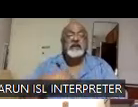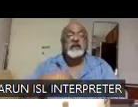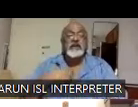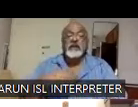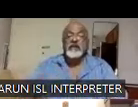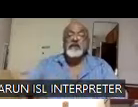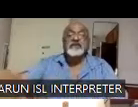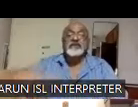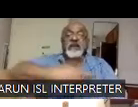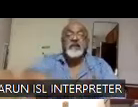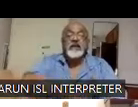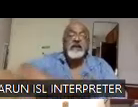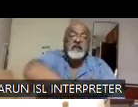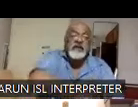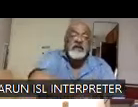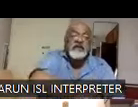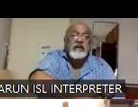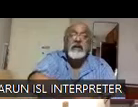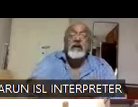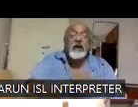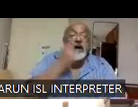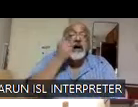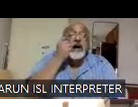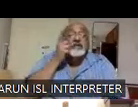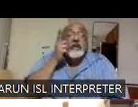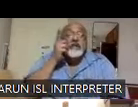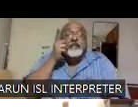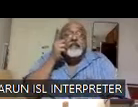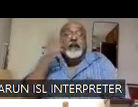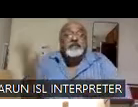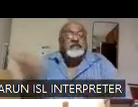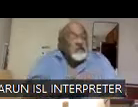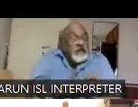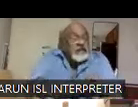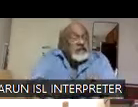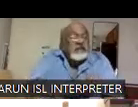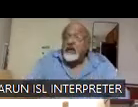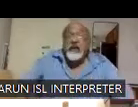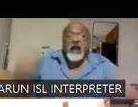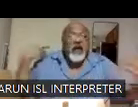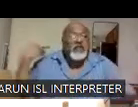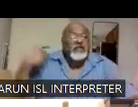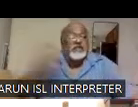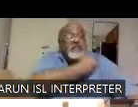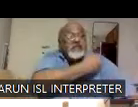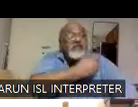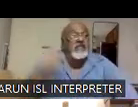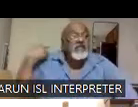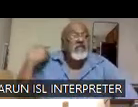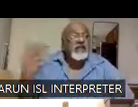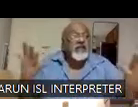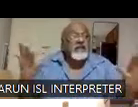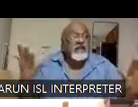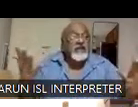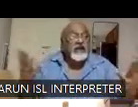breastfeeds her. For me, someone from India who did not have an accessible bus, who was fighting to get into